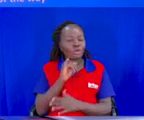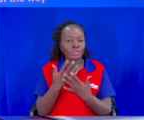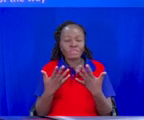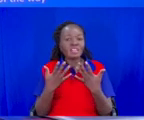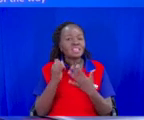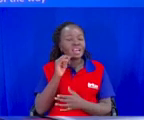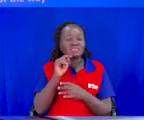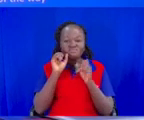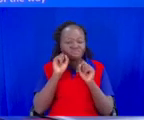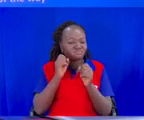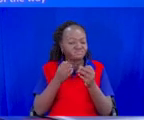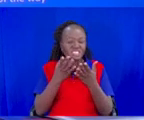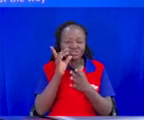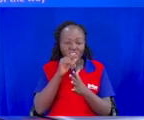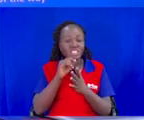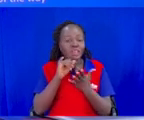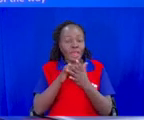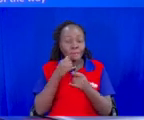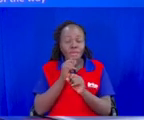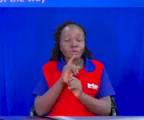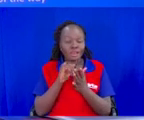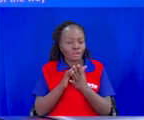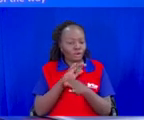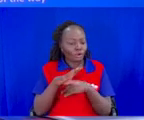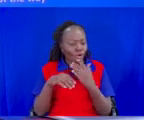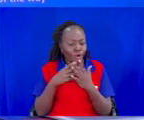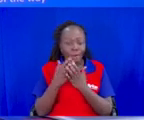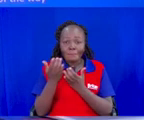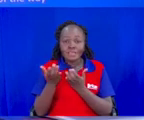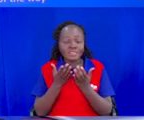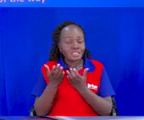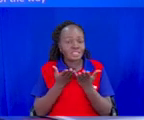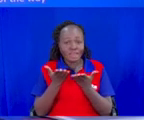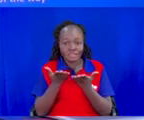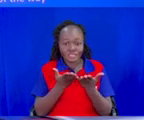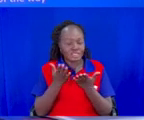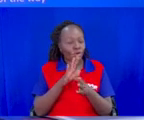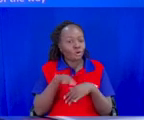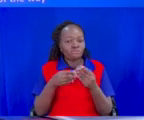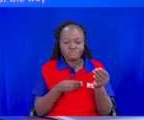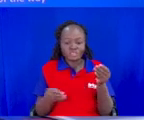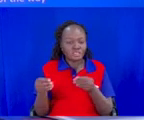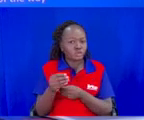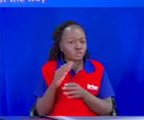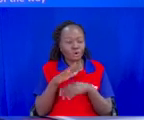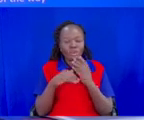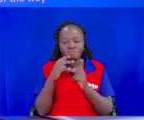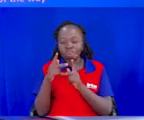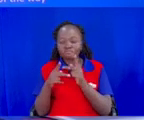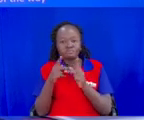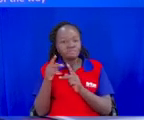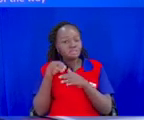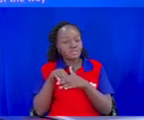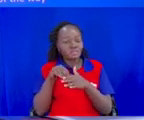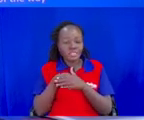enabled, and that has ensured that from the point of view of business services, all their transactions, all their processing, all their